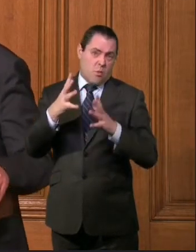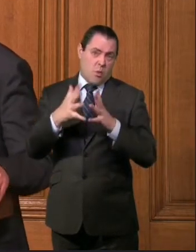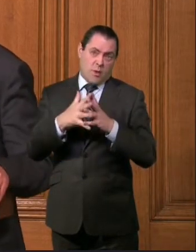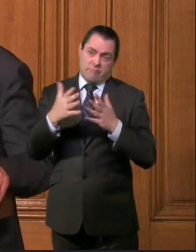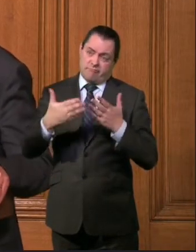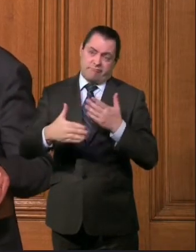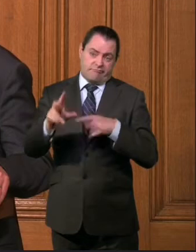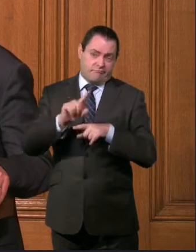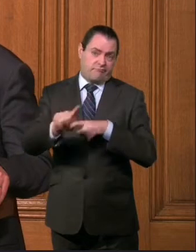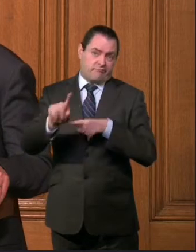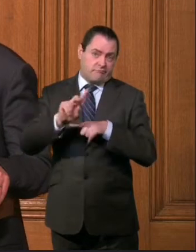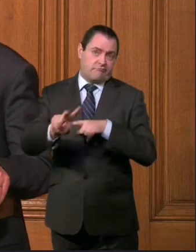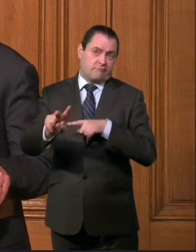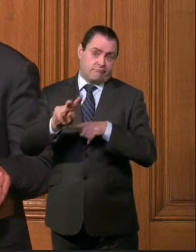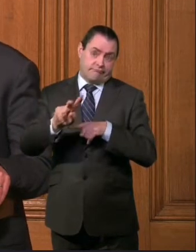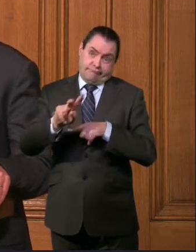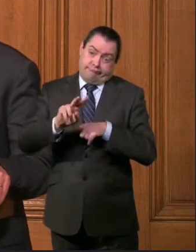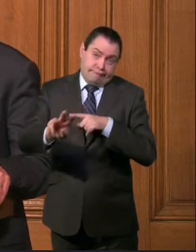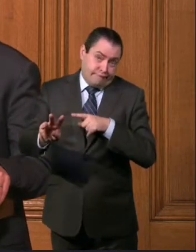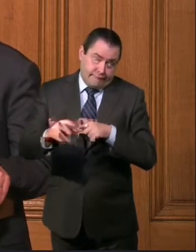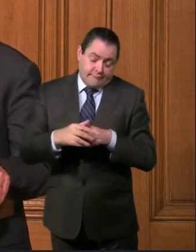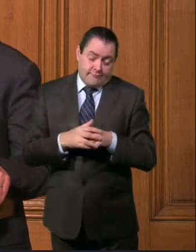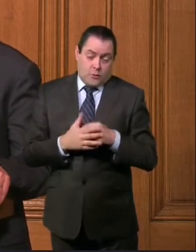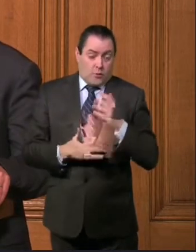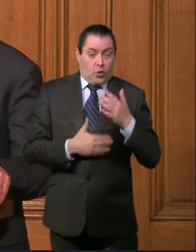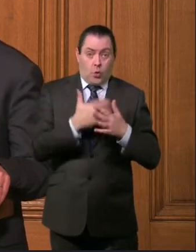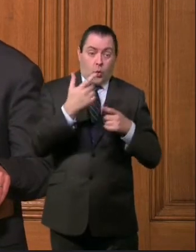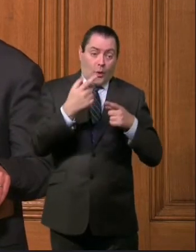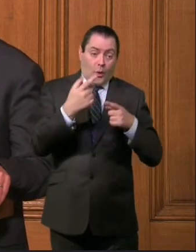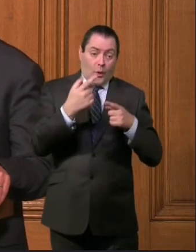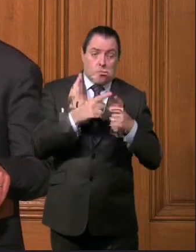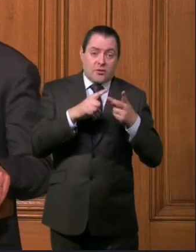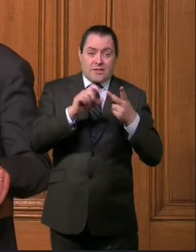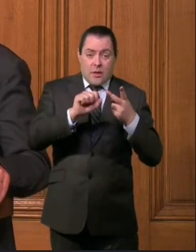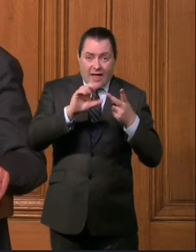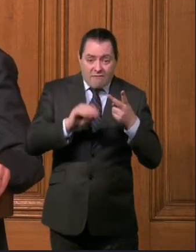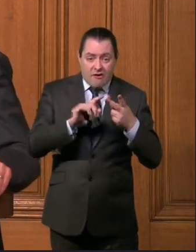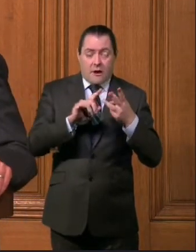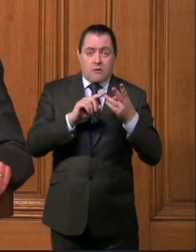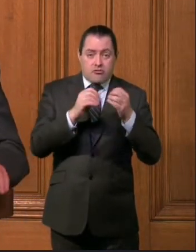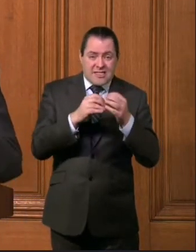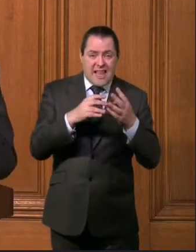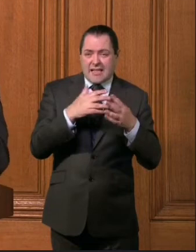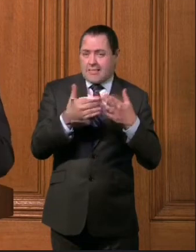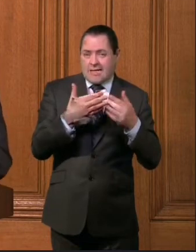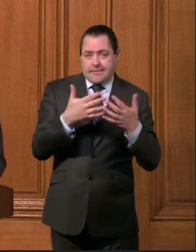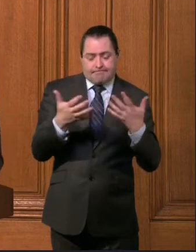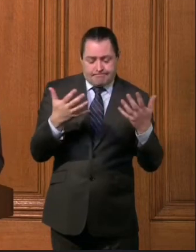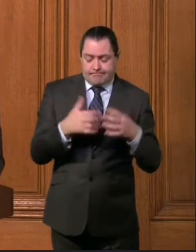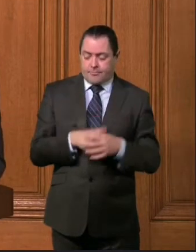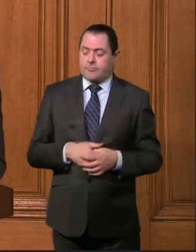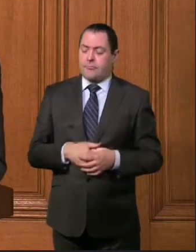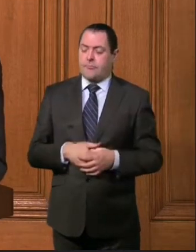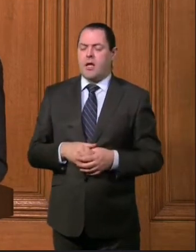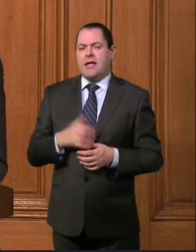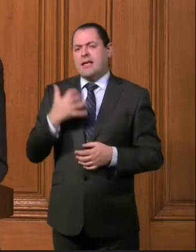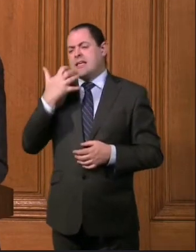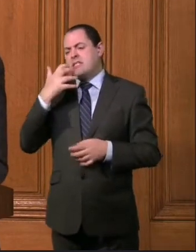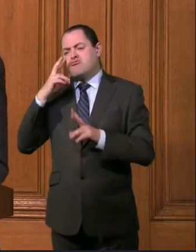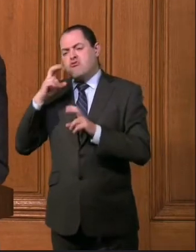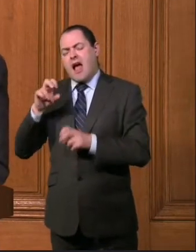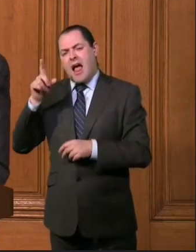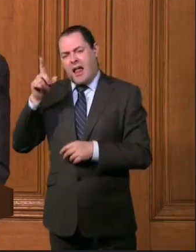In terms of the Israeli data, I think that was information from one of the organisations that organises